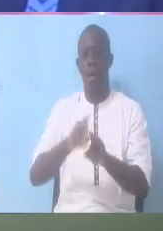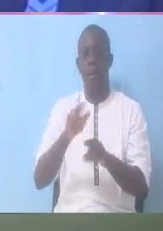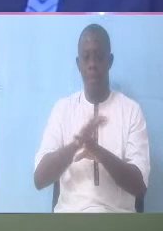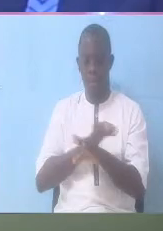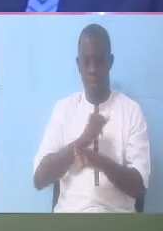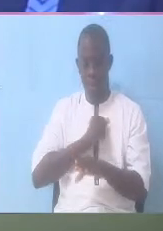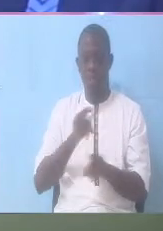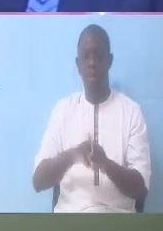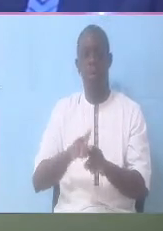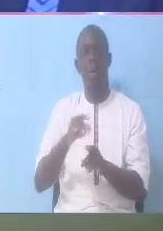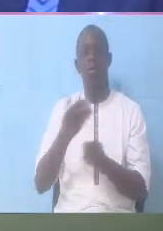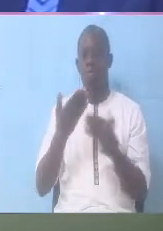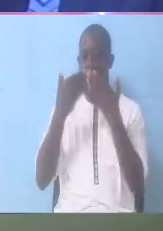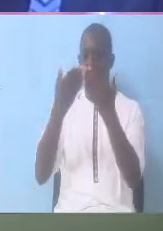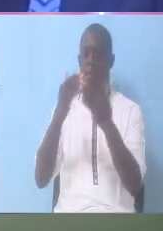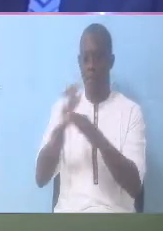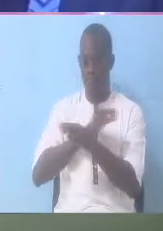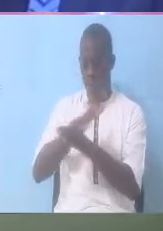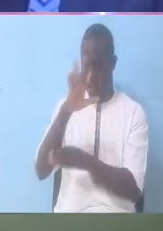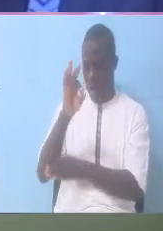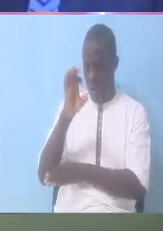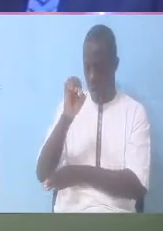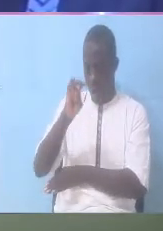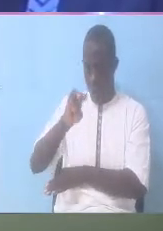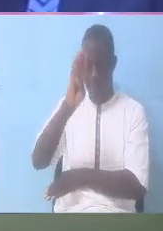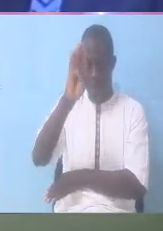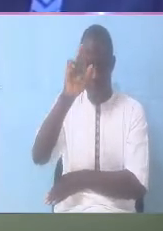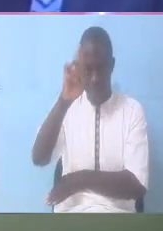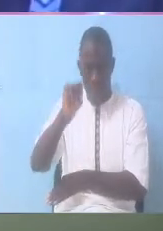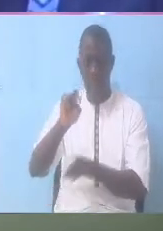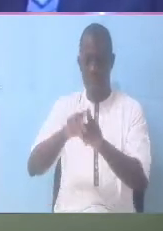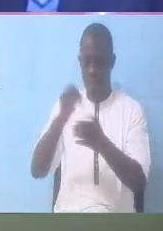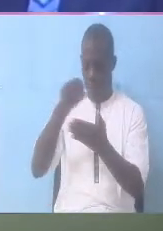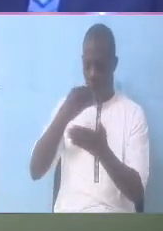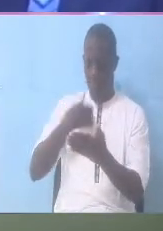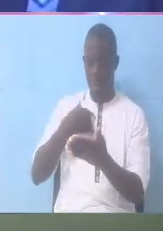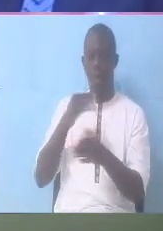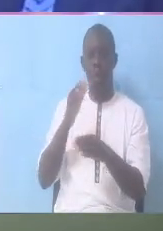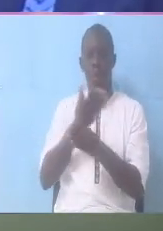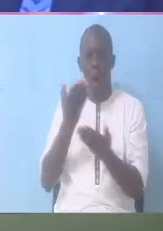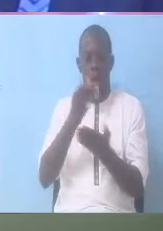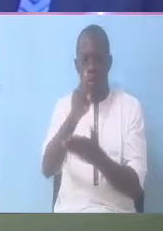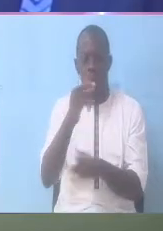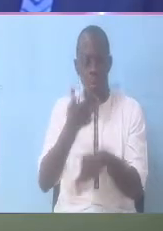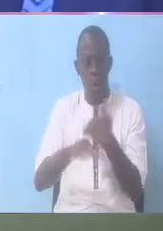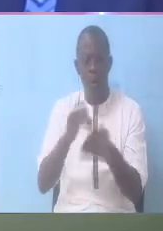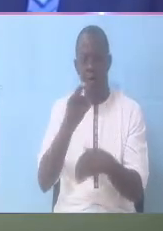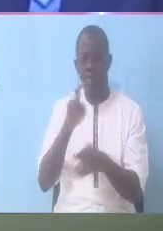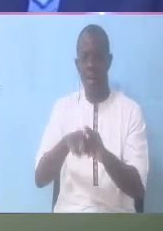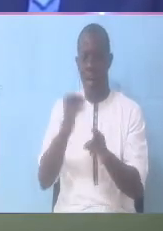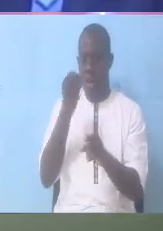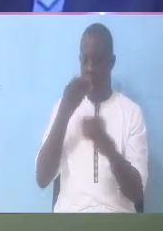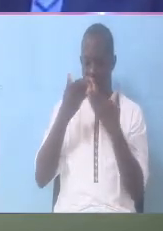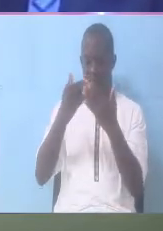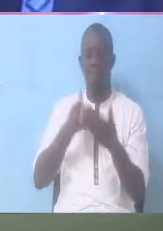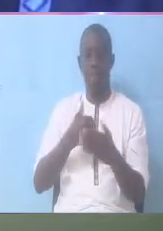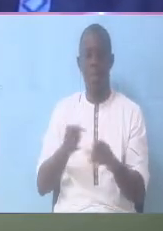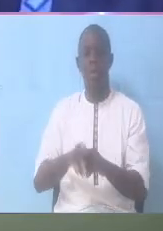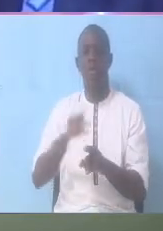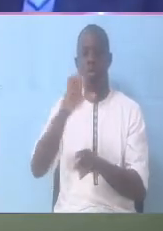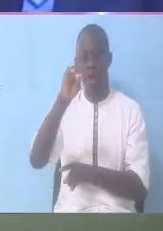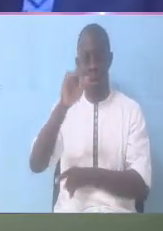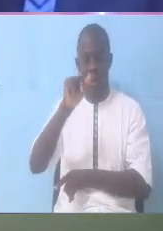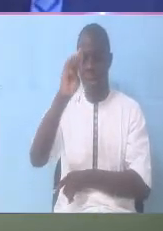into the information and know before I give information which is not correct. Bria fa Jammeh ya kamfata Daba kamabake ako Daba ite nyin kibaro